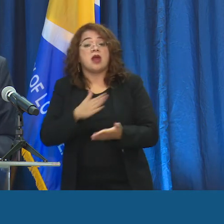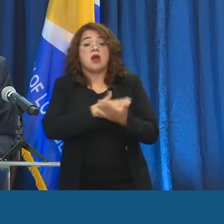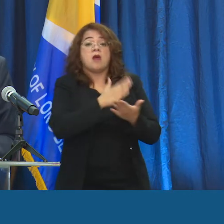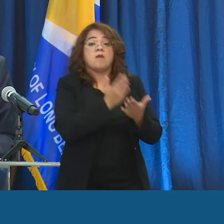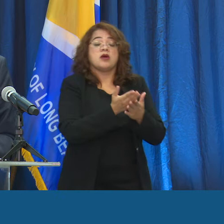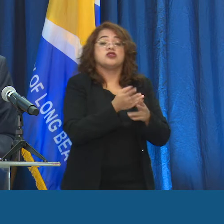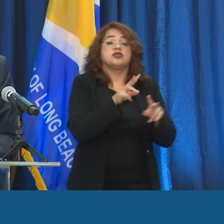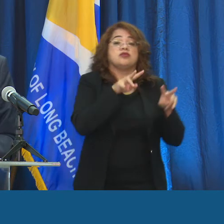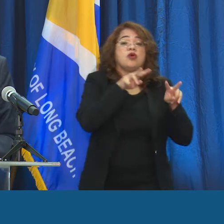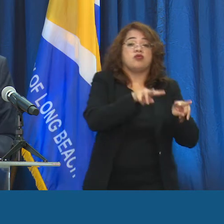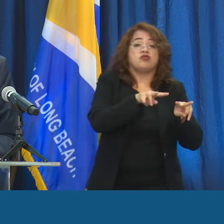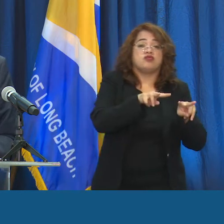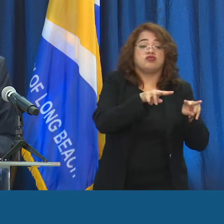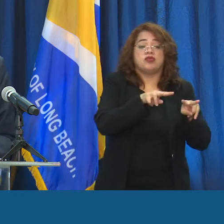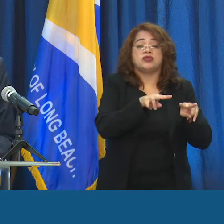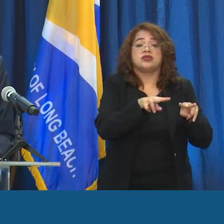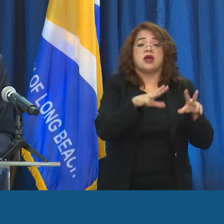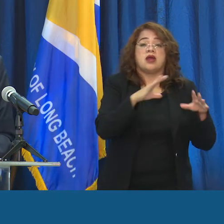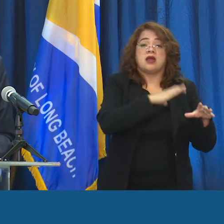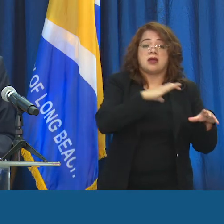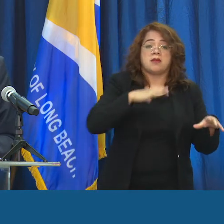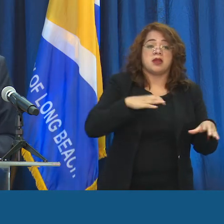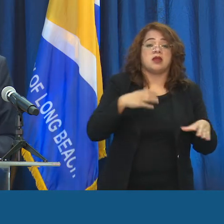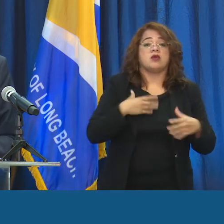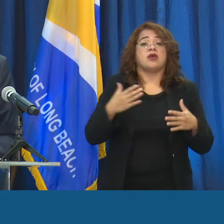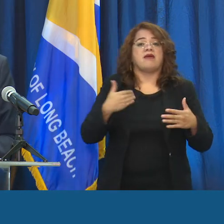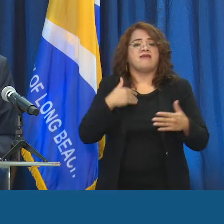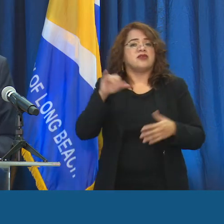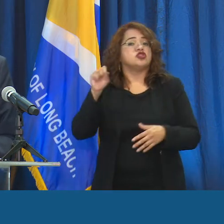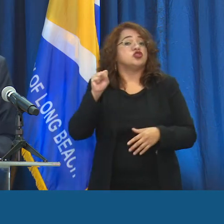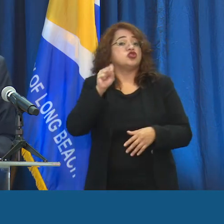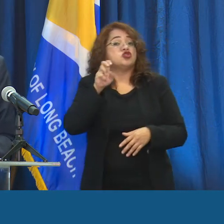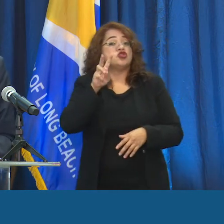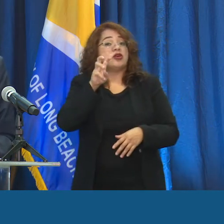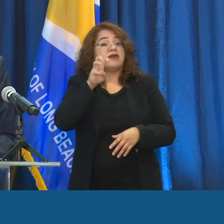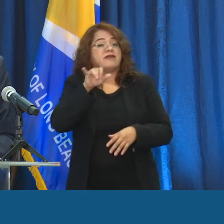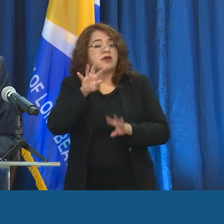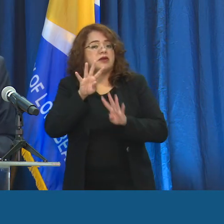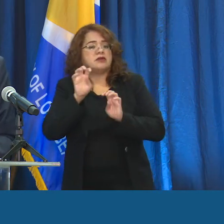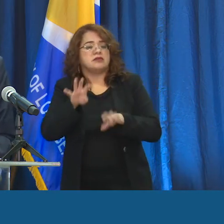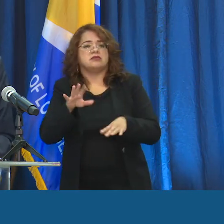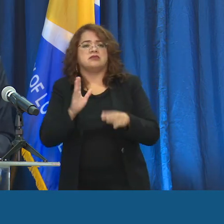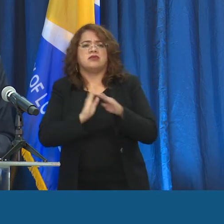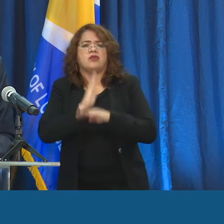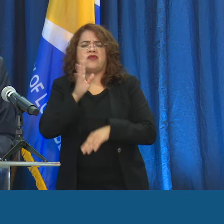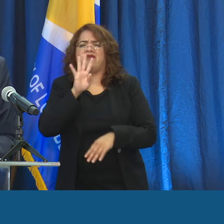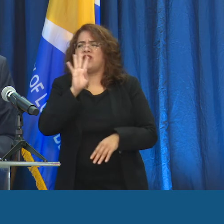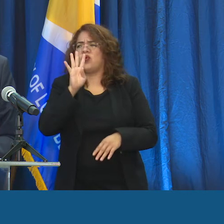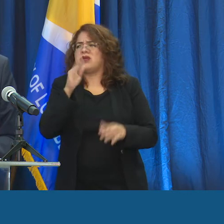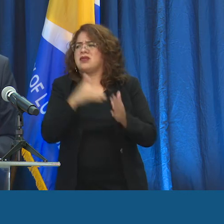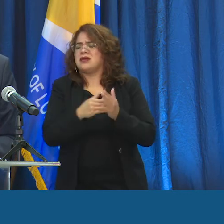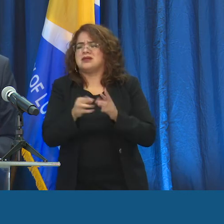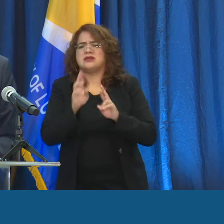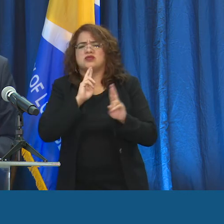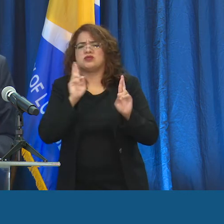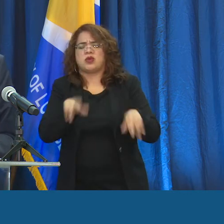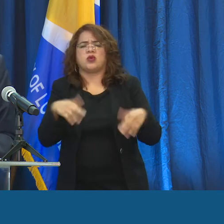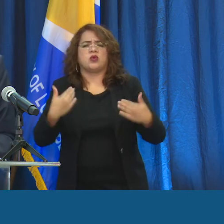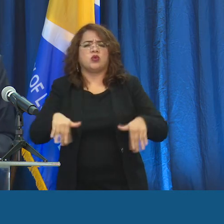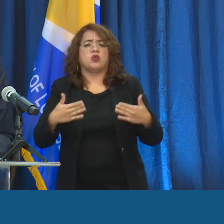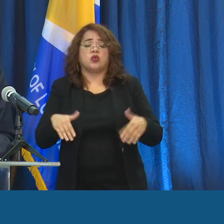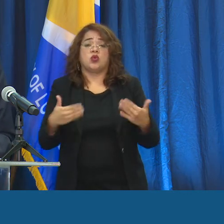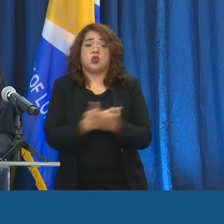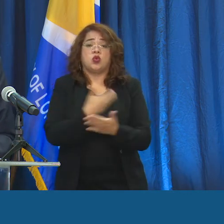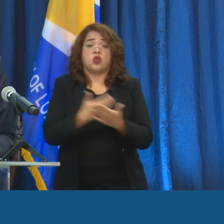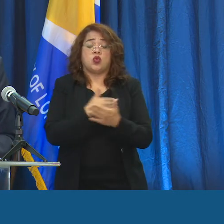oversight committee meeting. We have a survey that we encourage you to fill out, and I believe we have over 4,000 responses already. And we have something new that